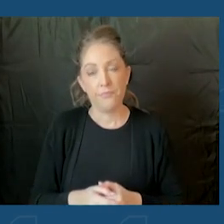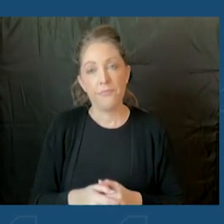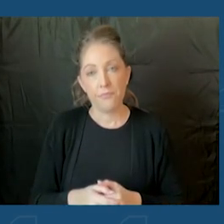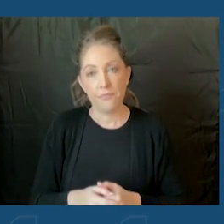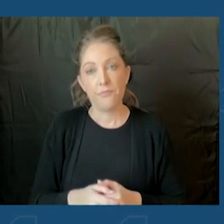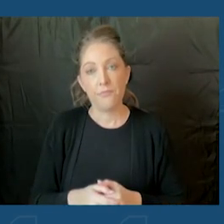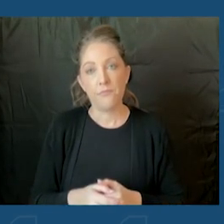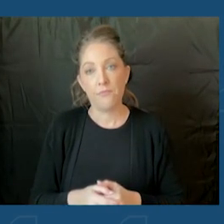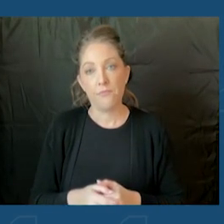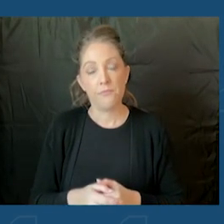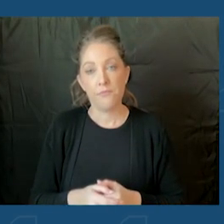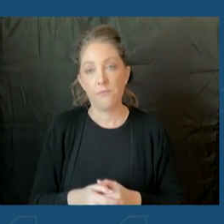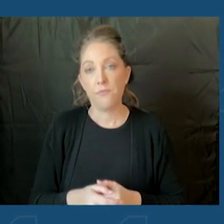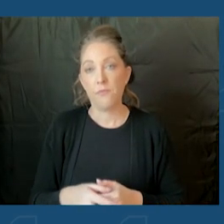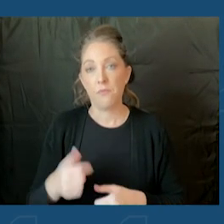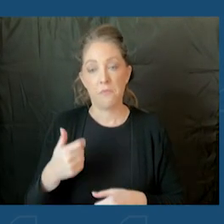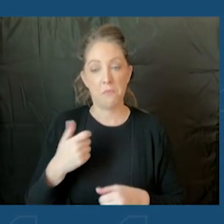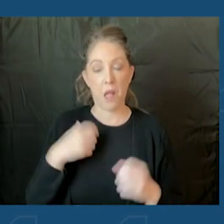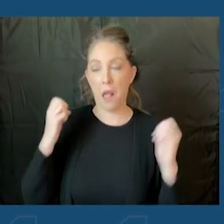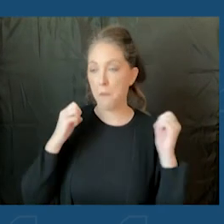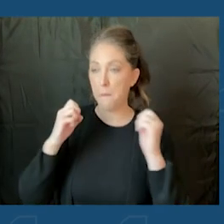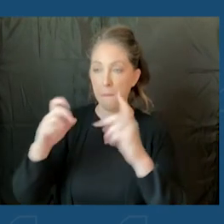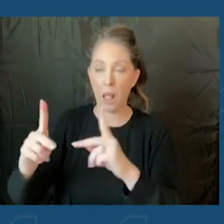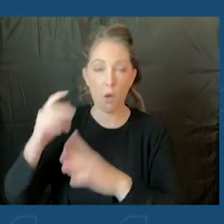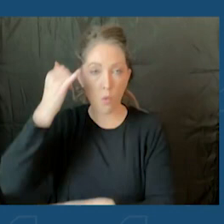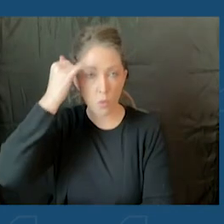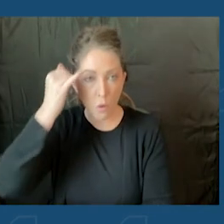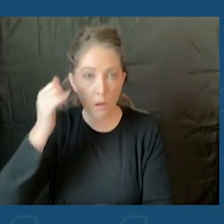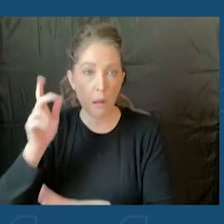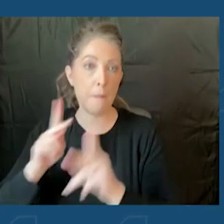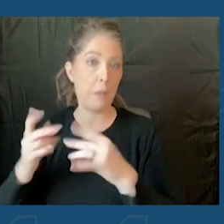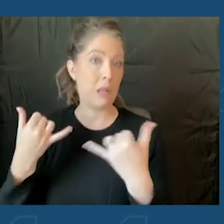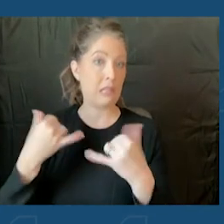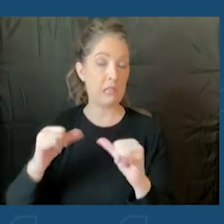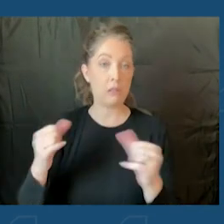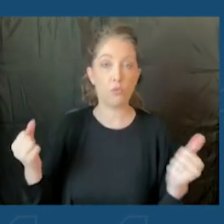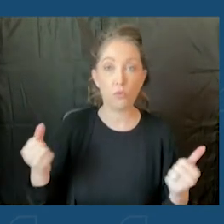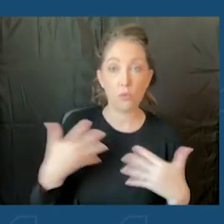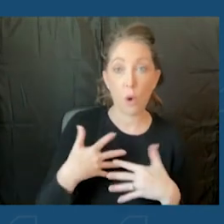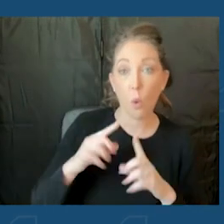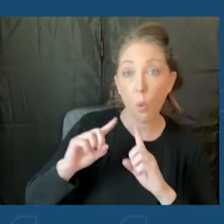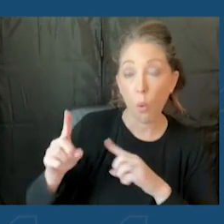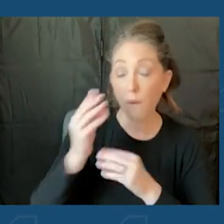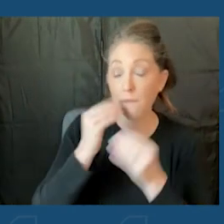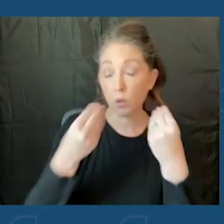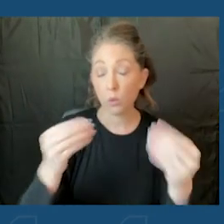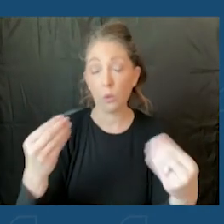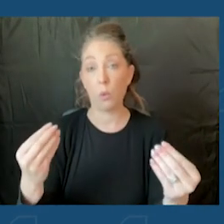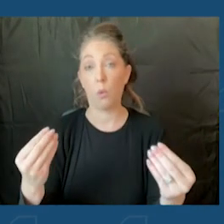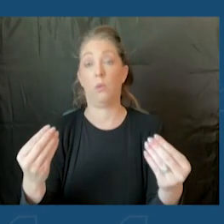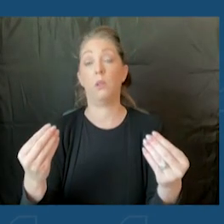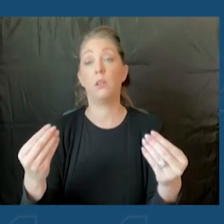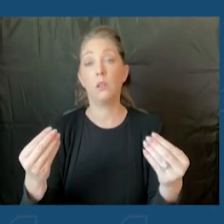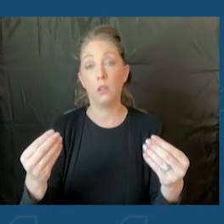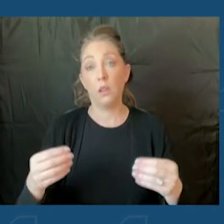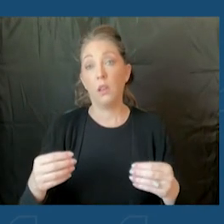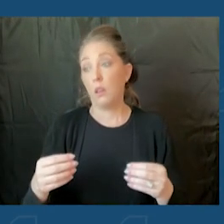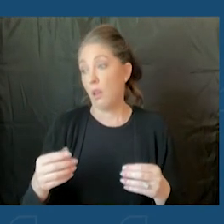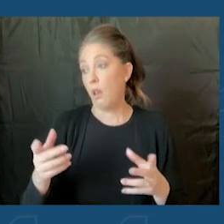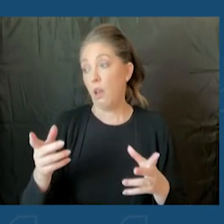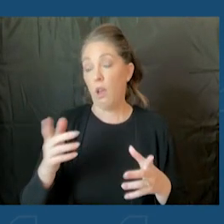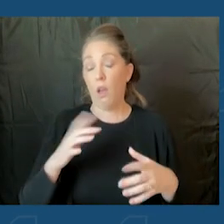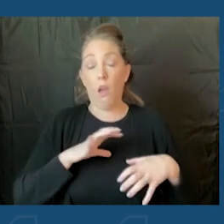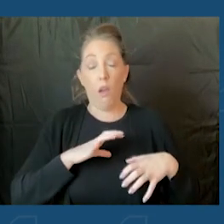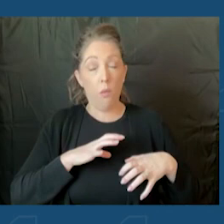I've been back many times. People are still afraid. They're afraid to go to the grocery store. The lives that are shattered, everyone